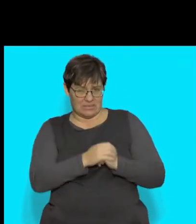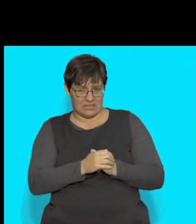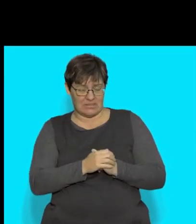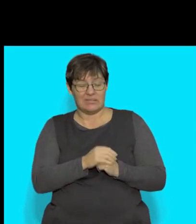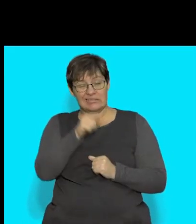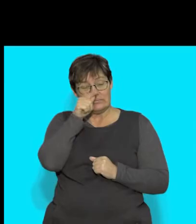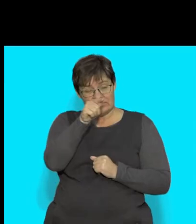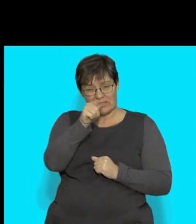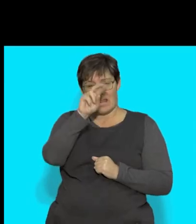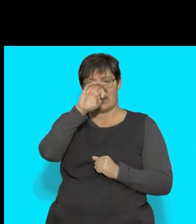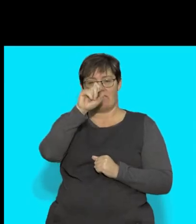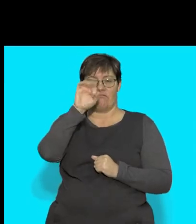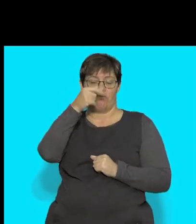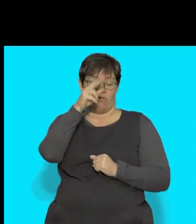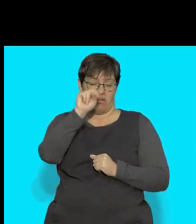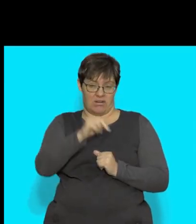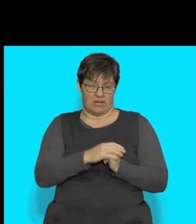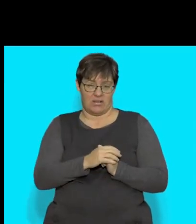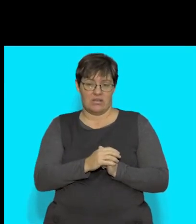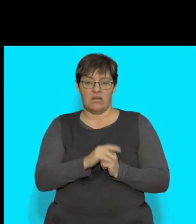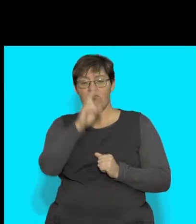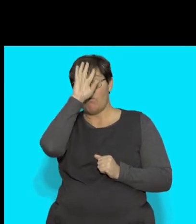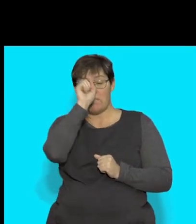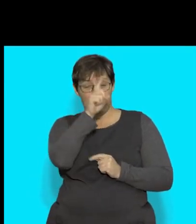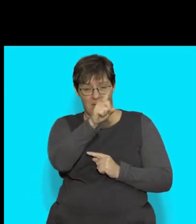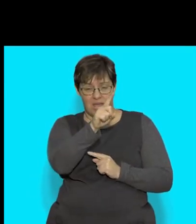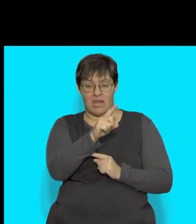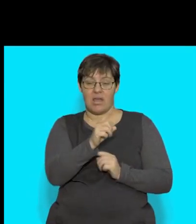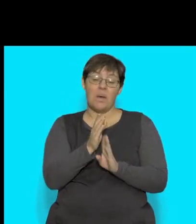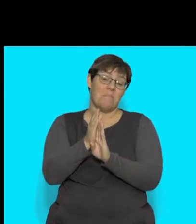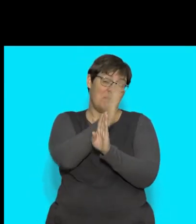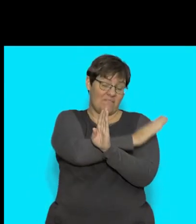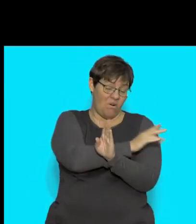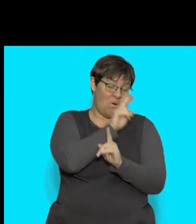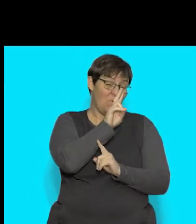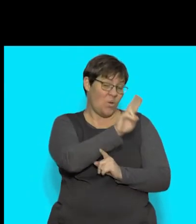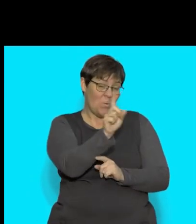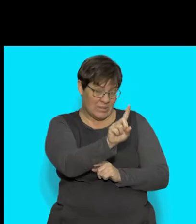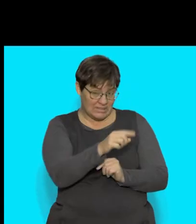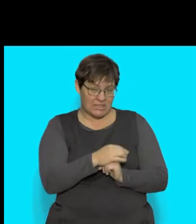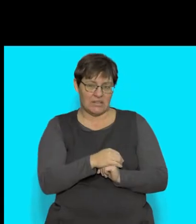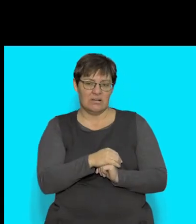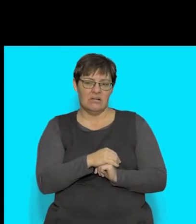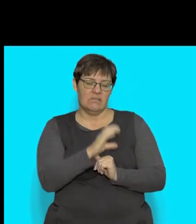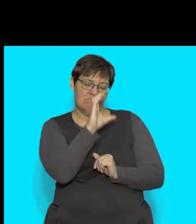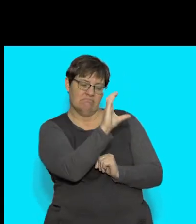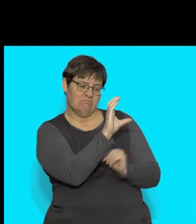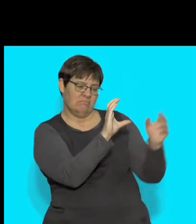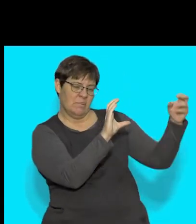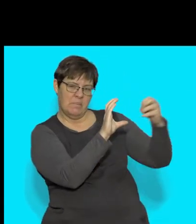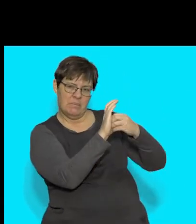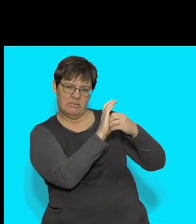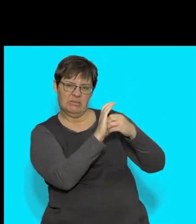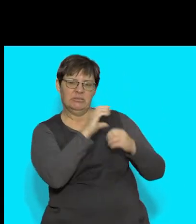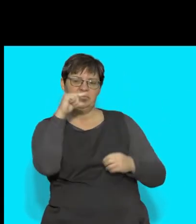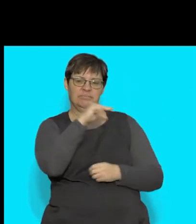Right, we are looking at three basic concepts when it comes to the nephron. If you can remember the